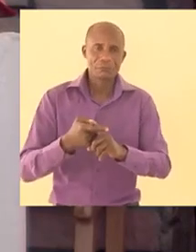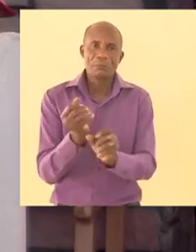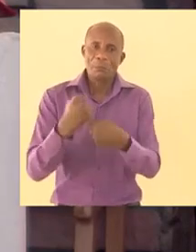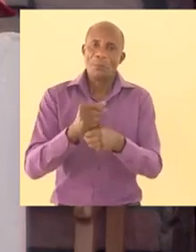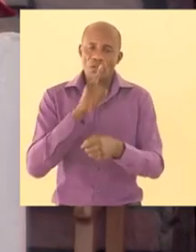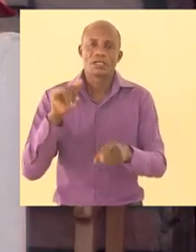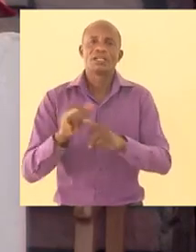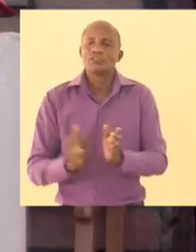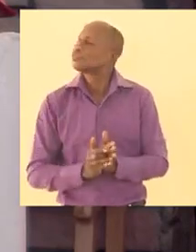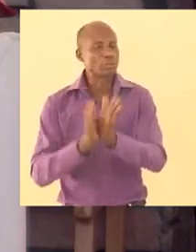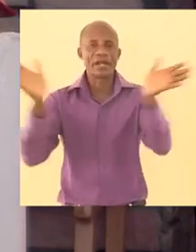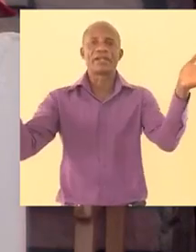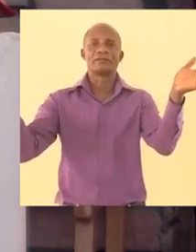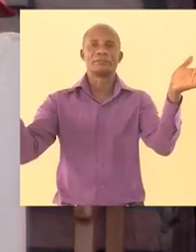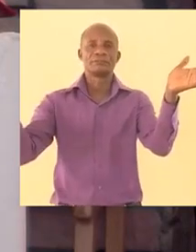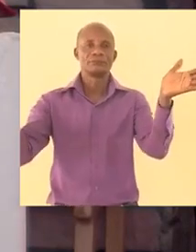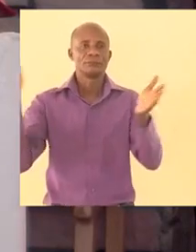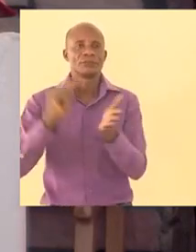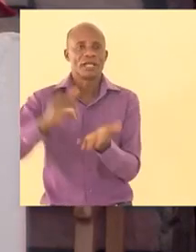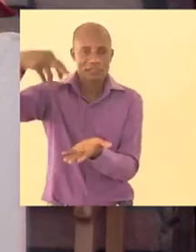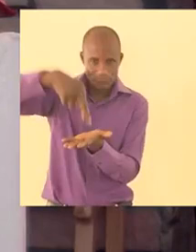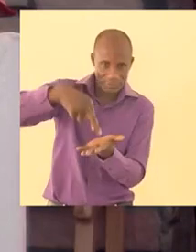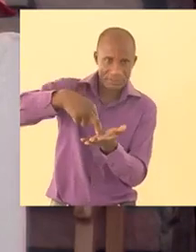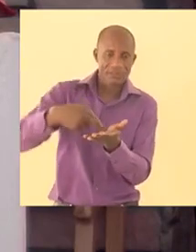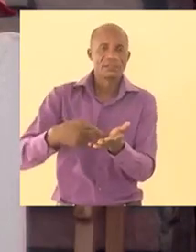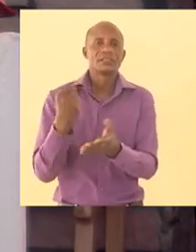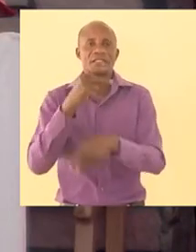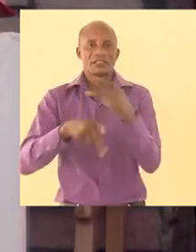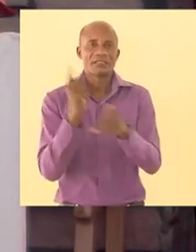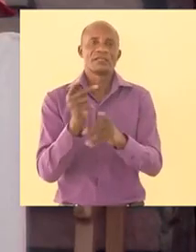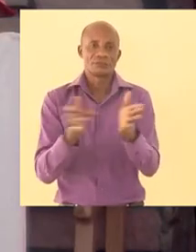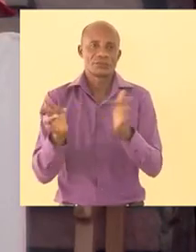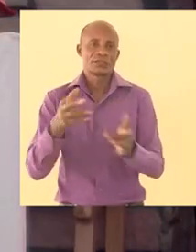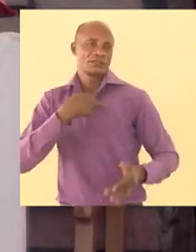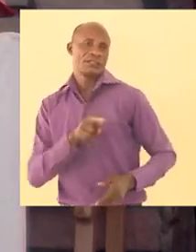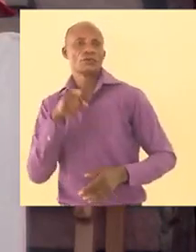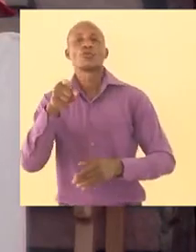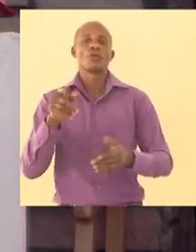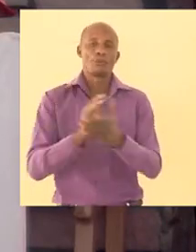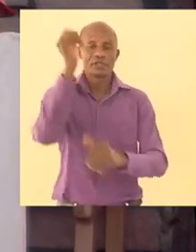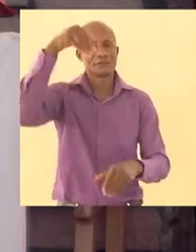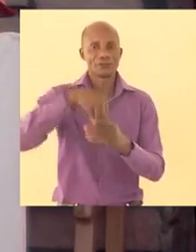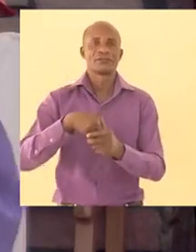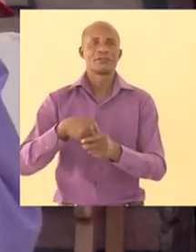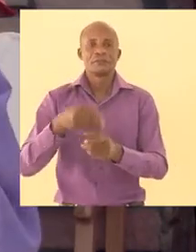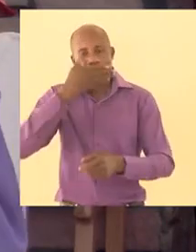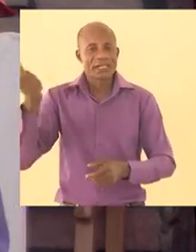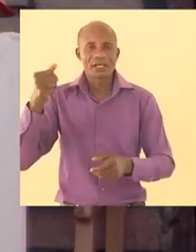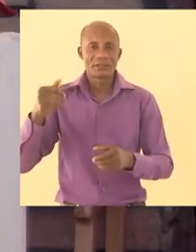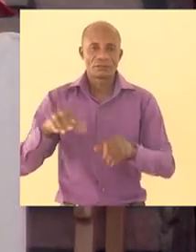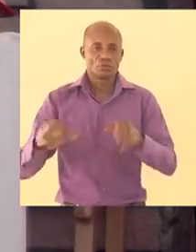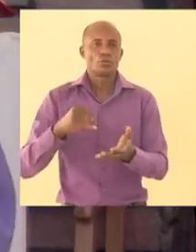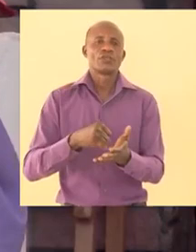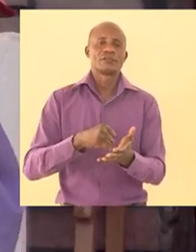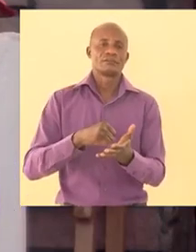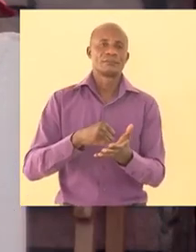wide, that is positive, that is representative of the kind of Christianity you believe in, then you better do it. Otherwise, you sit down where